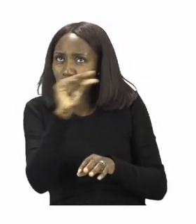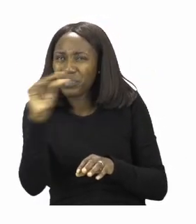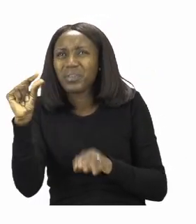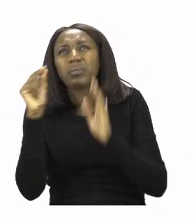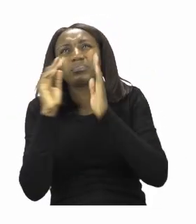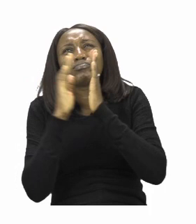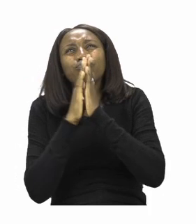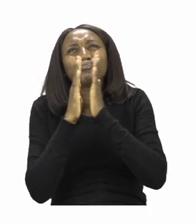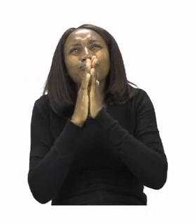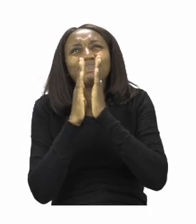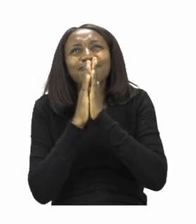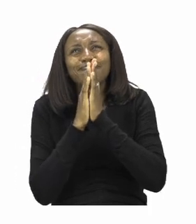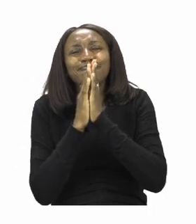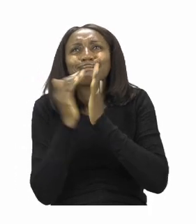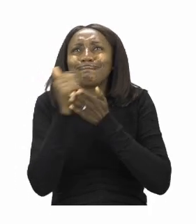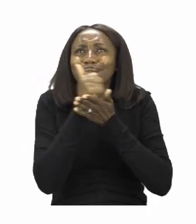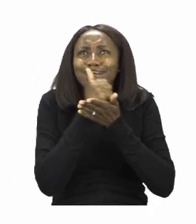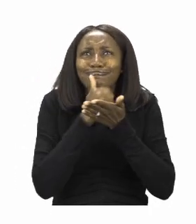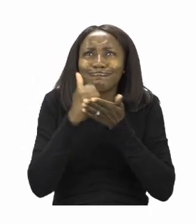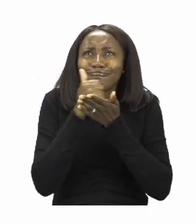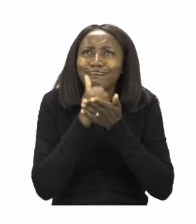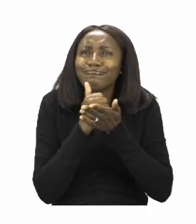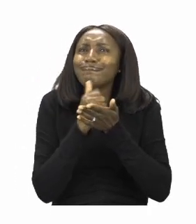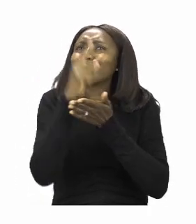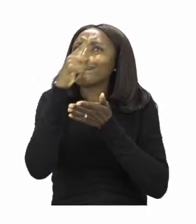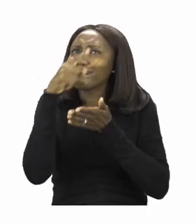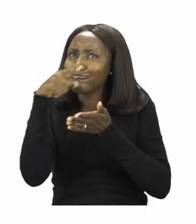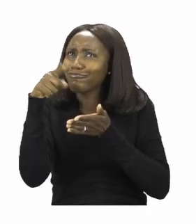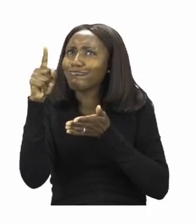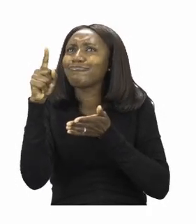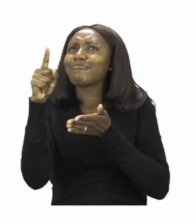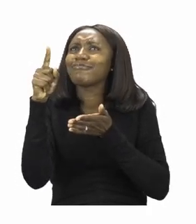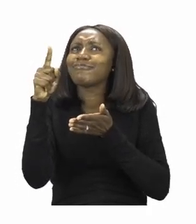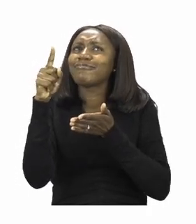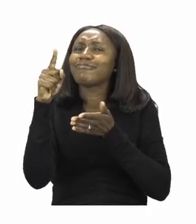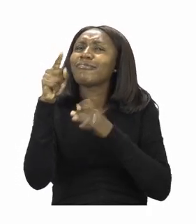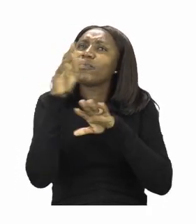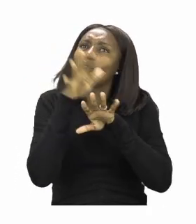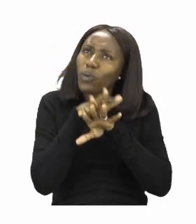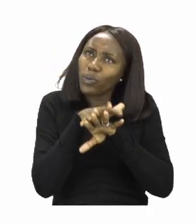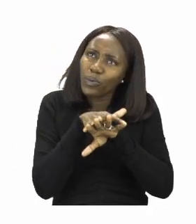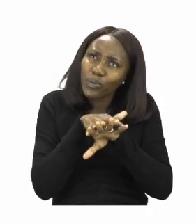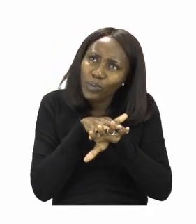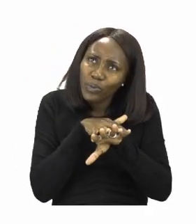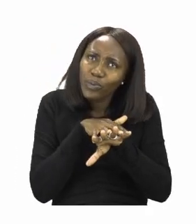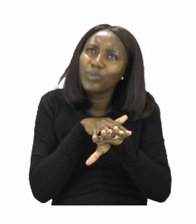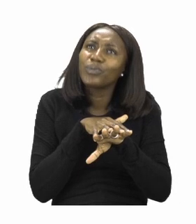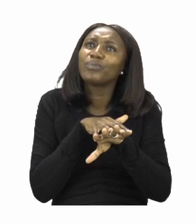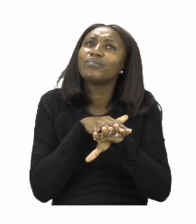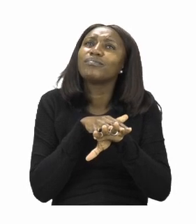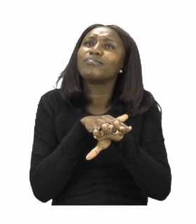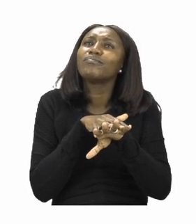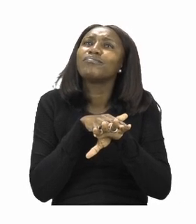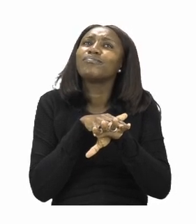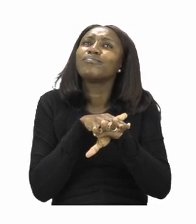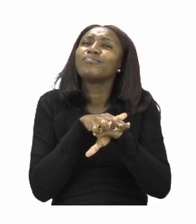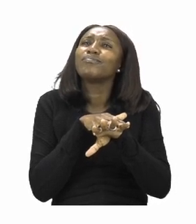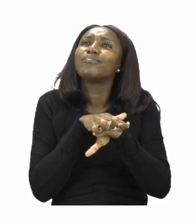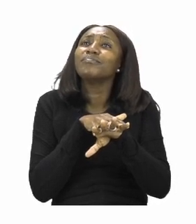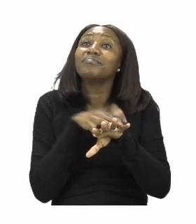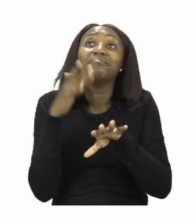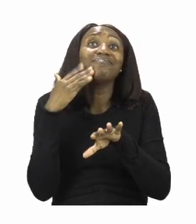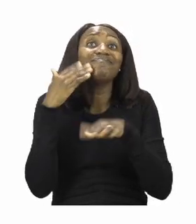them correctly. So take your time with this one, and when you are done with the